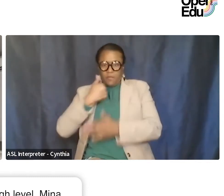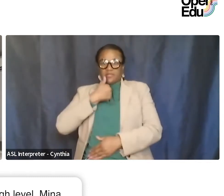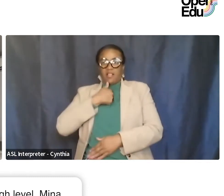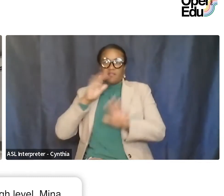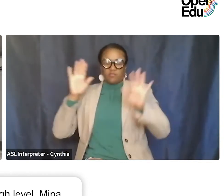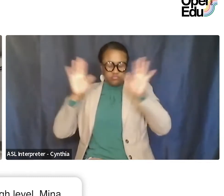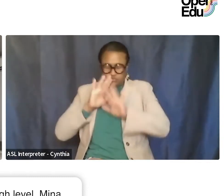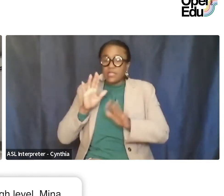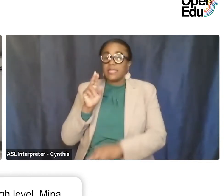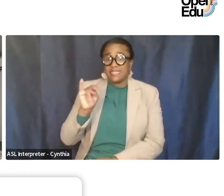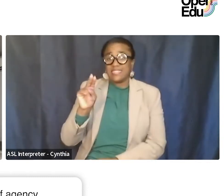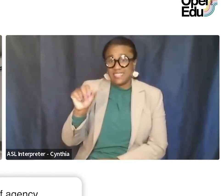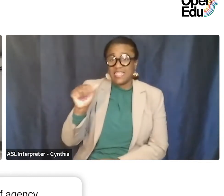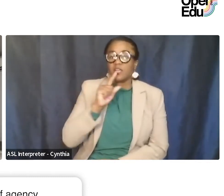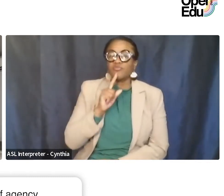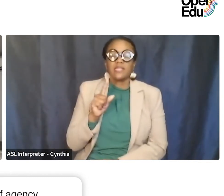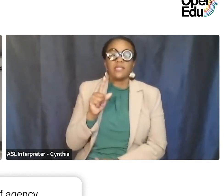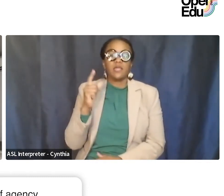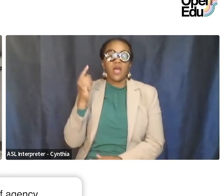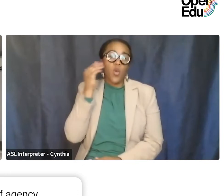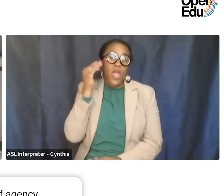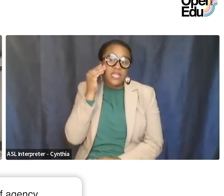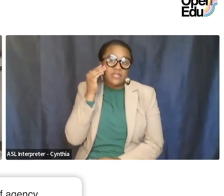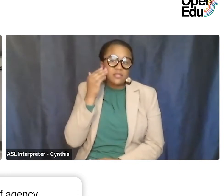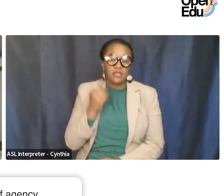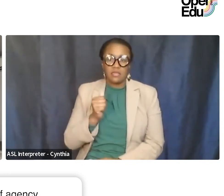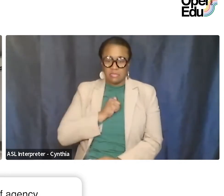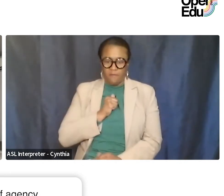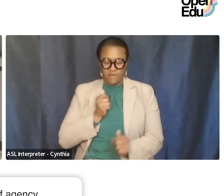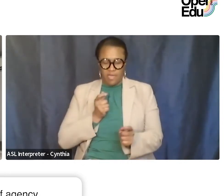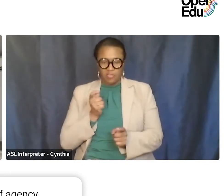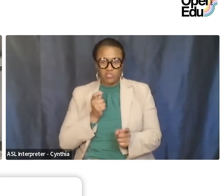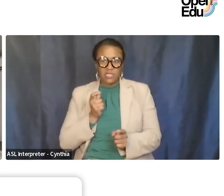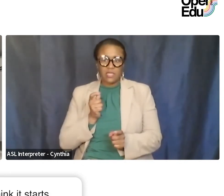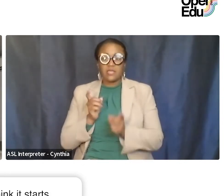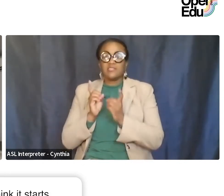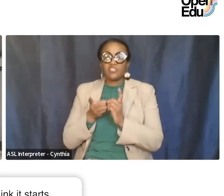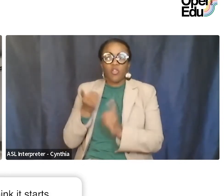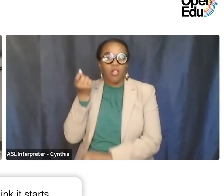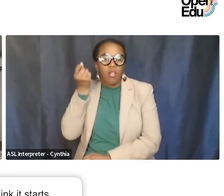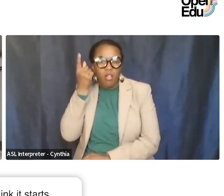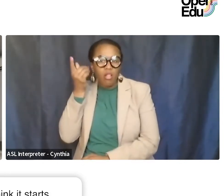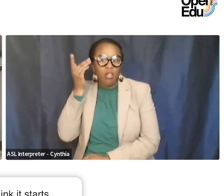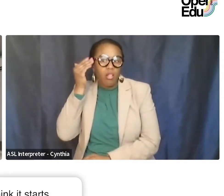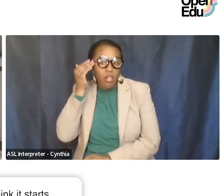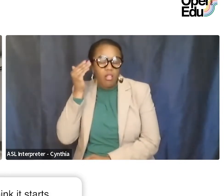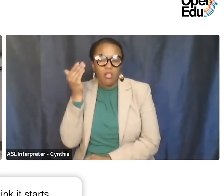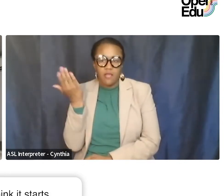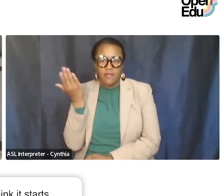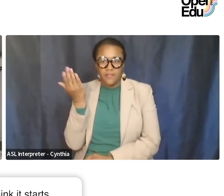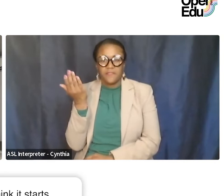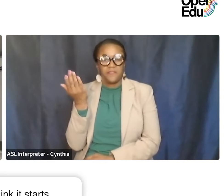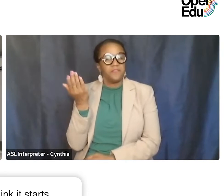Mina, it's awareness, and it's self-agency and digital mindfulness. Yeah,